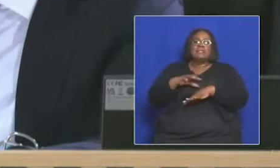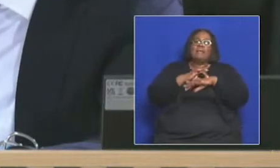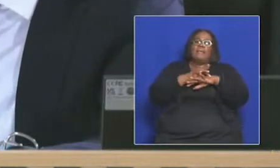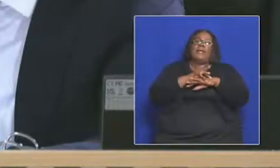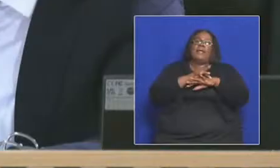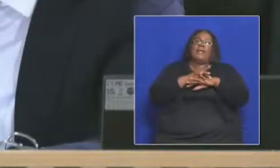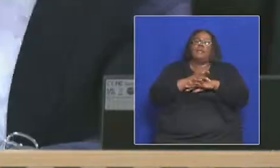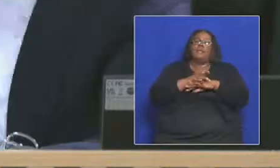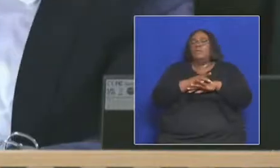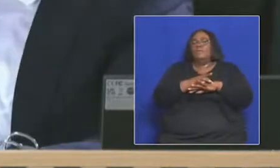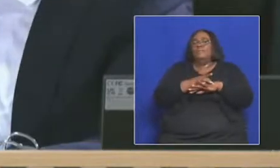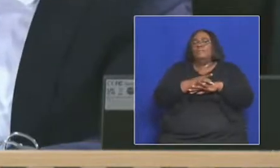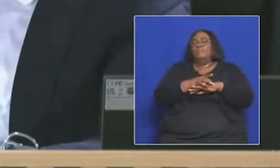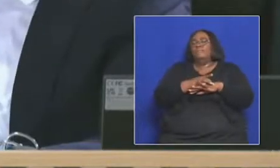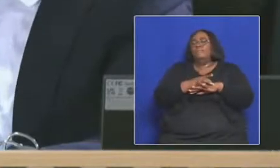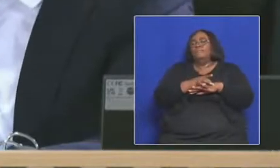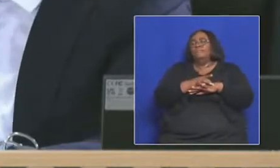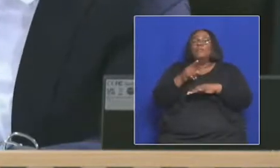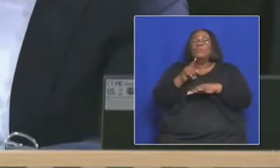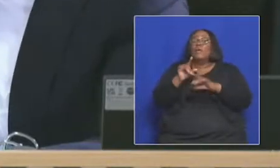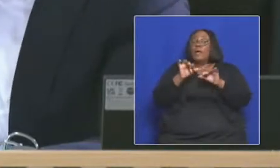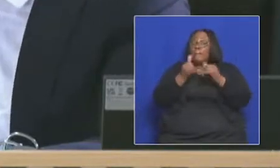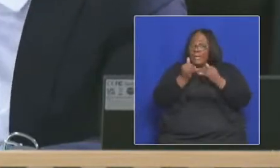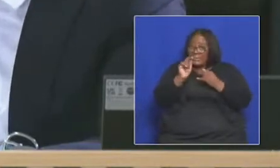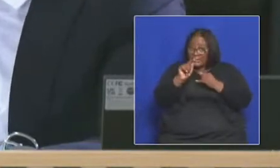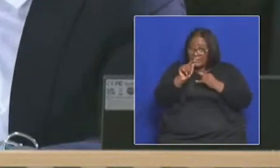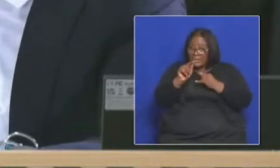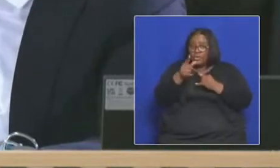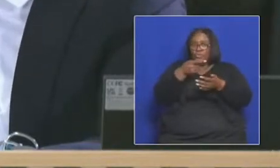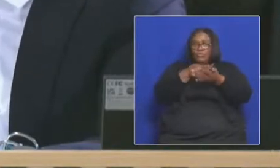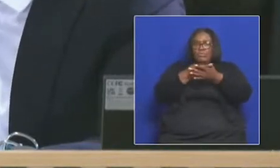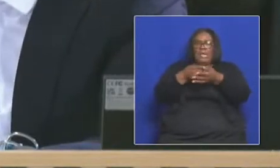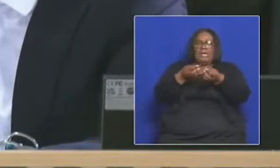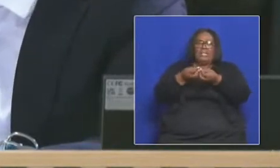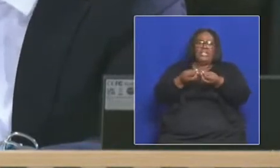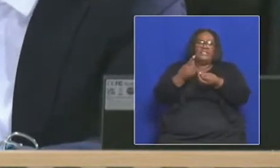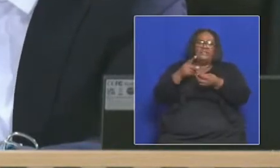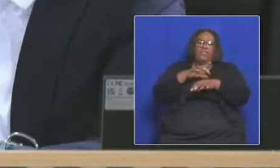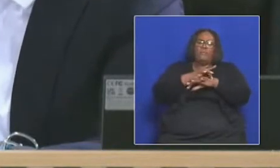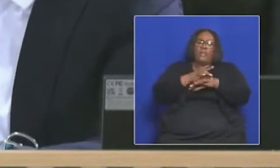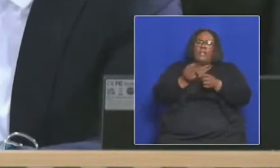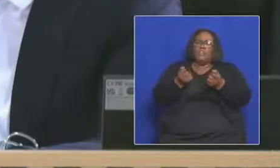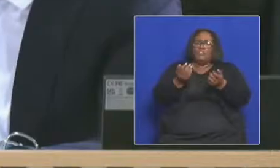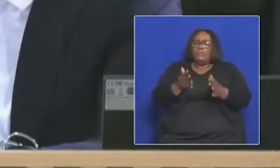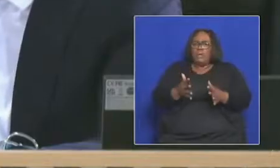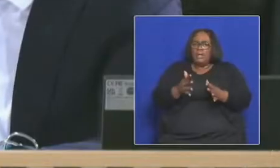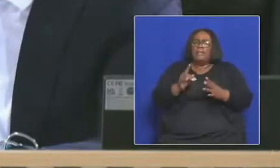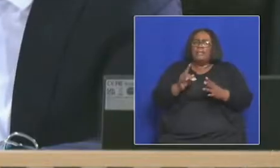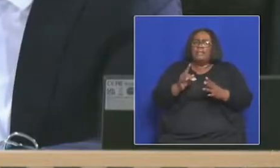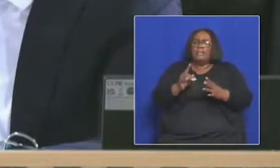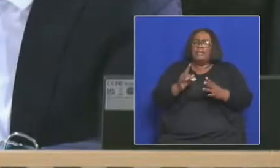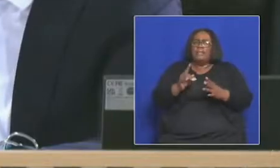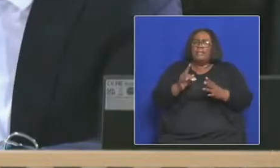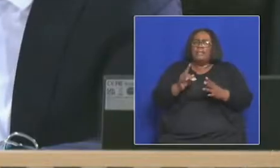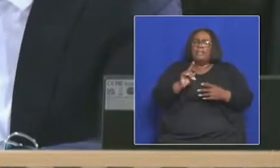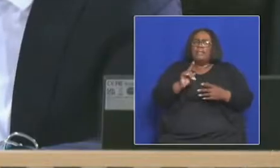into. Yes. When we go to other bank accounts, there it is in those other bank accounts, and that's how we will be able to move